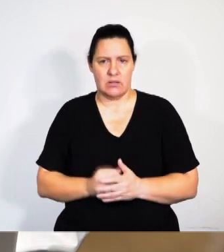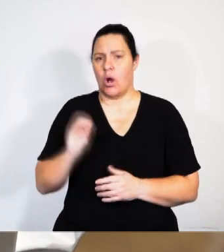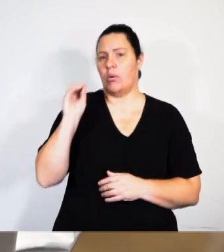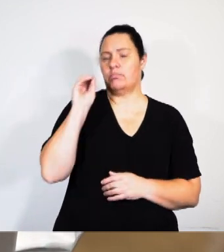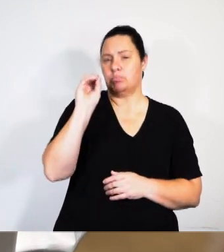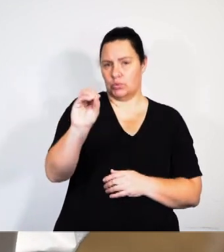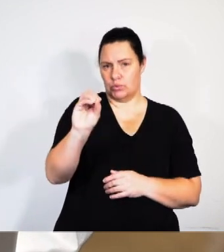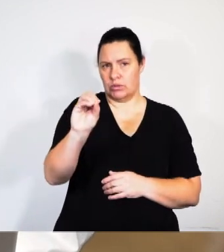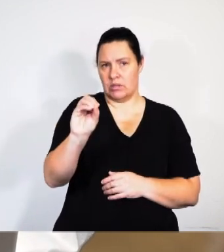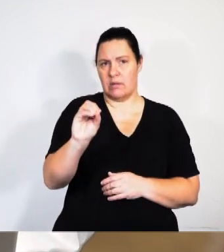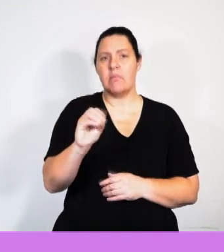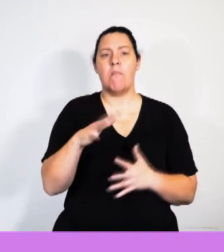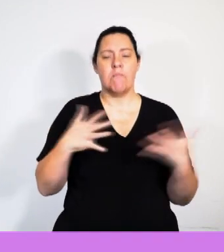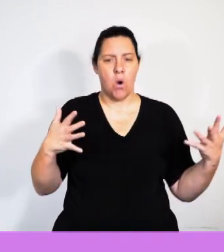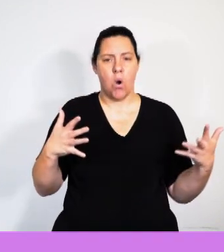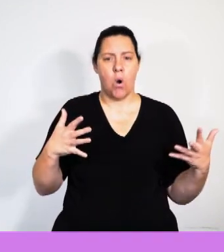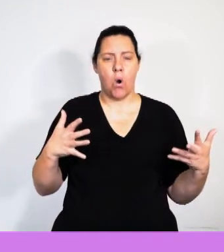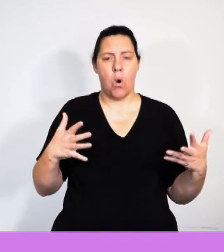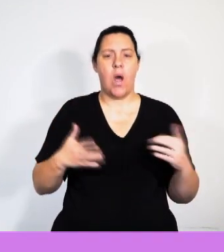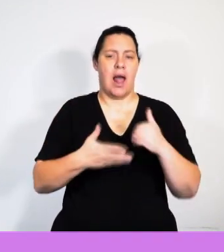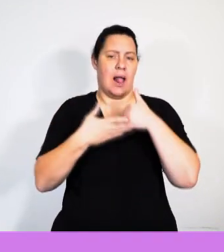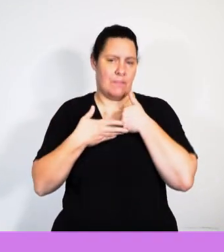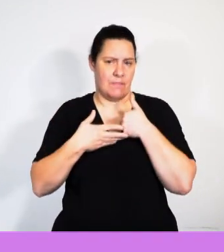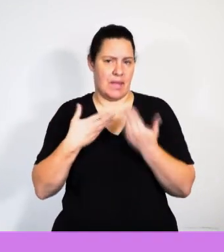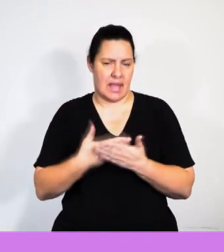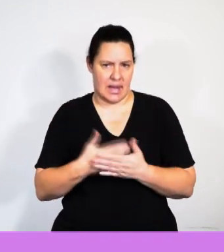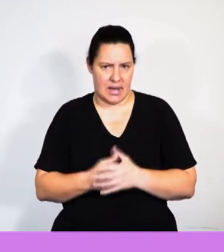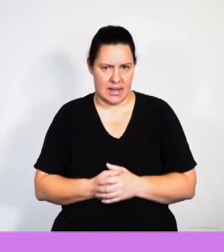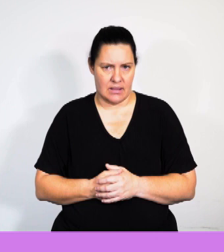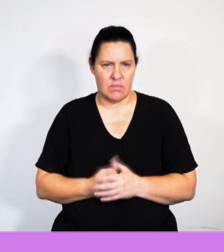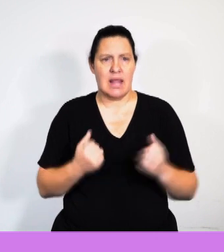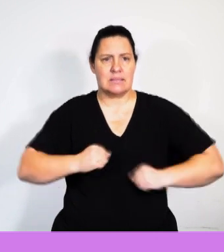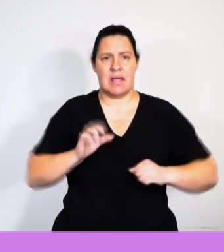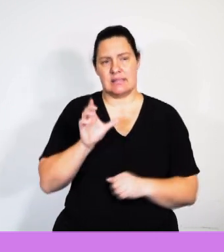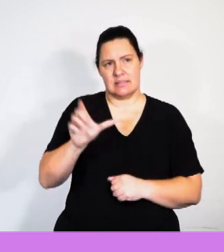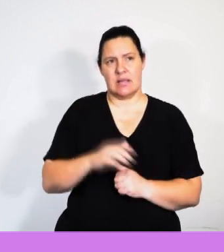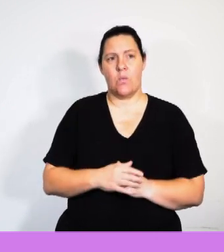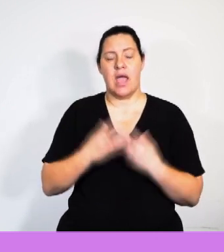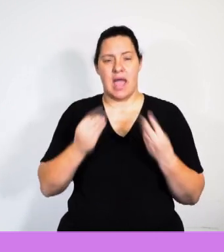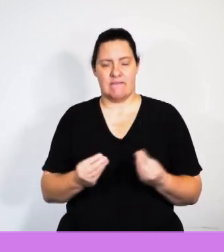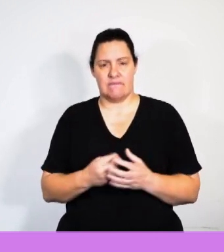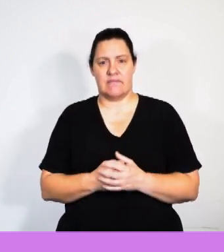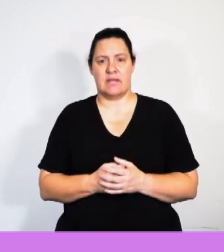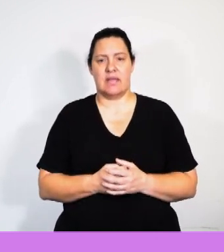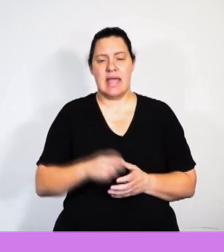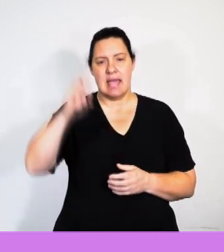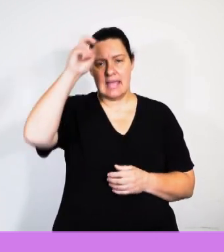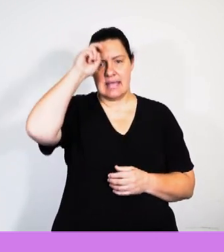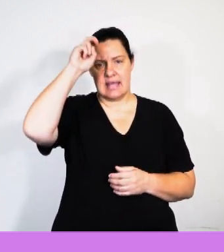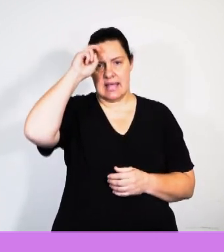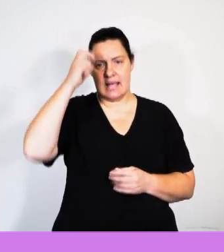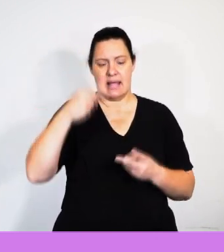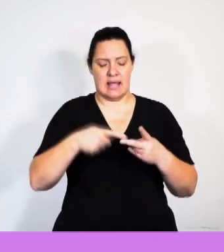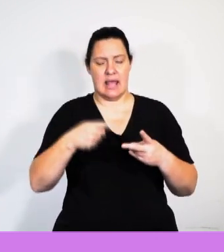Let's put this down so that it becomes of assistance to us. I will use this space over here. We have